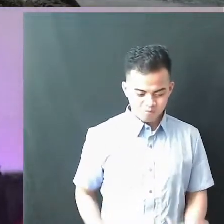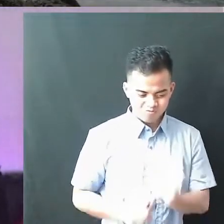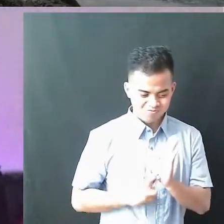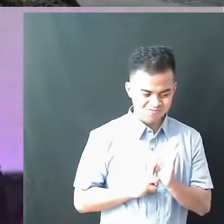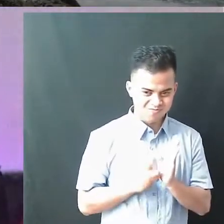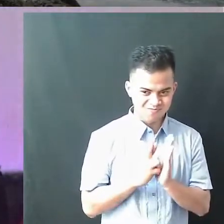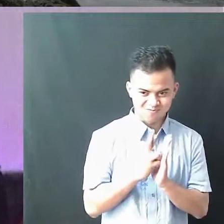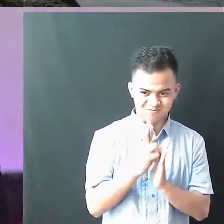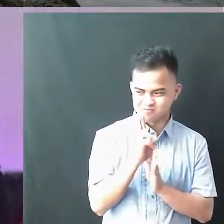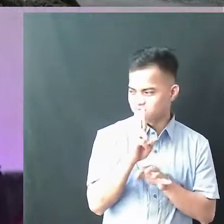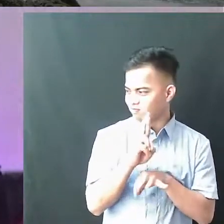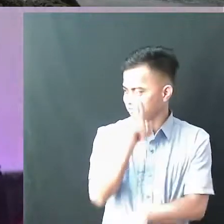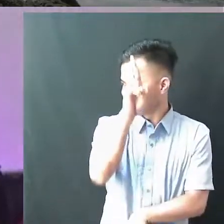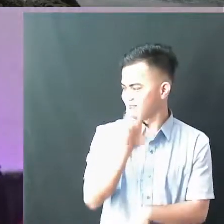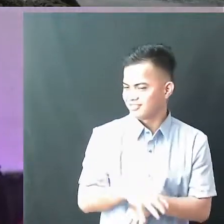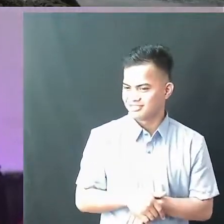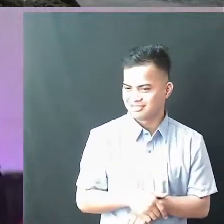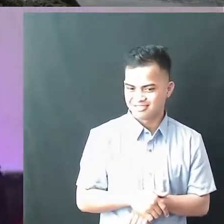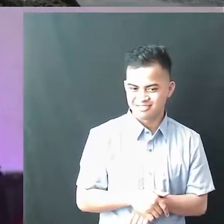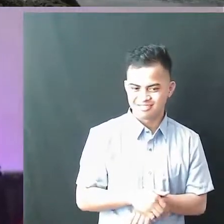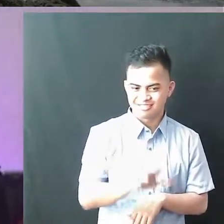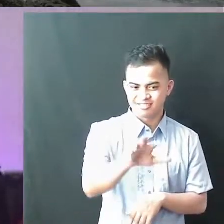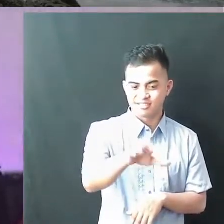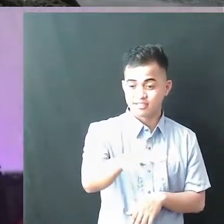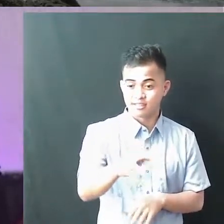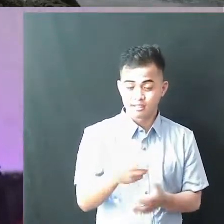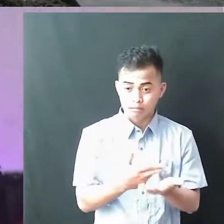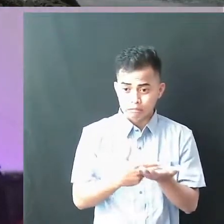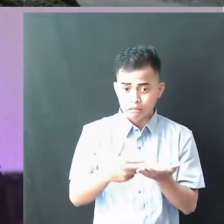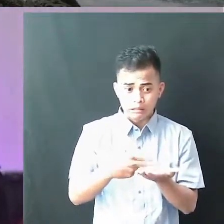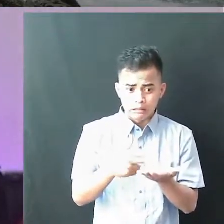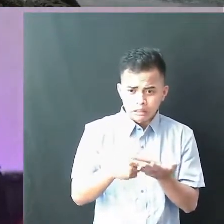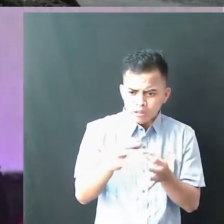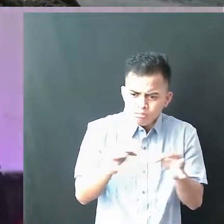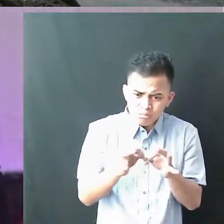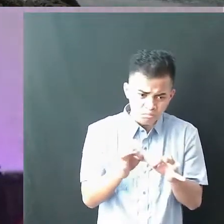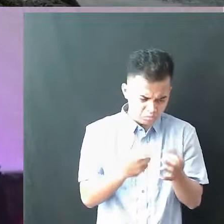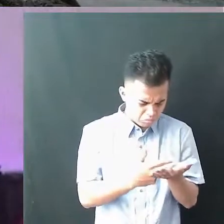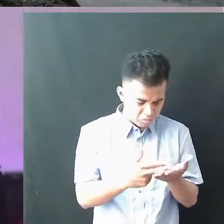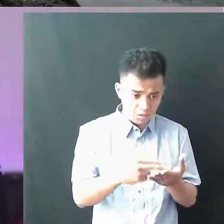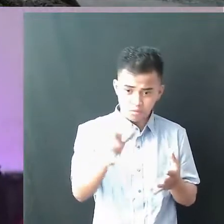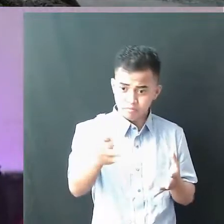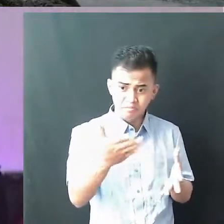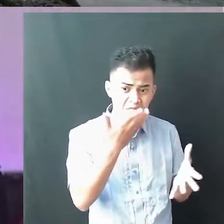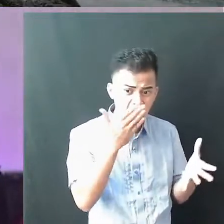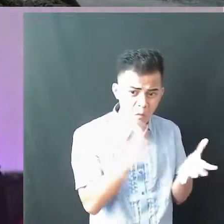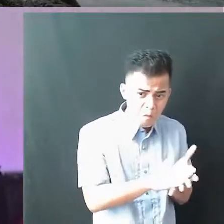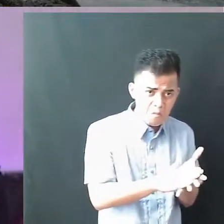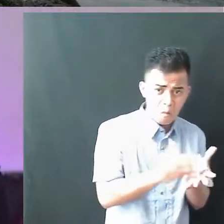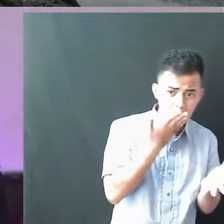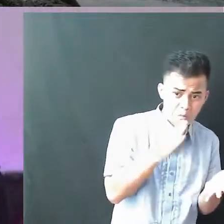the Spirit do mortify, kill those deeds, put them away, the deeds of the body,